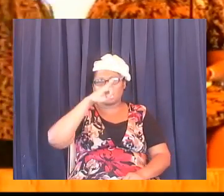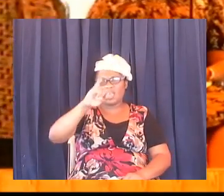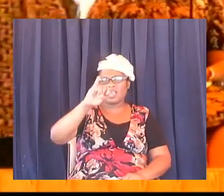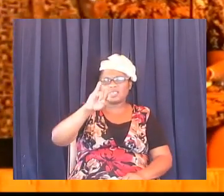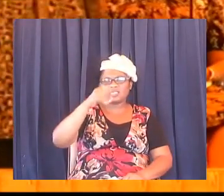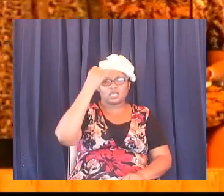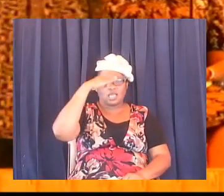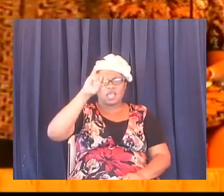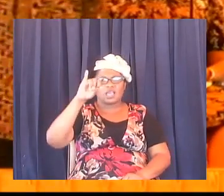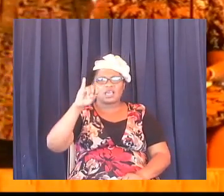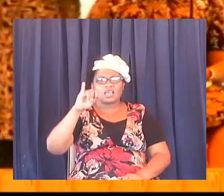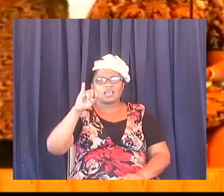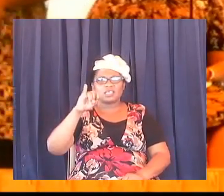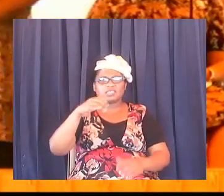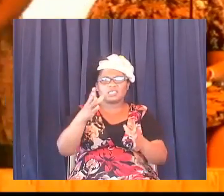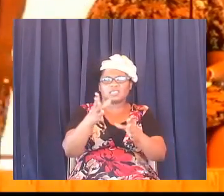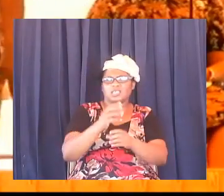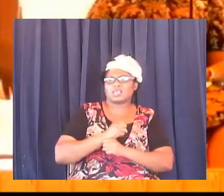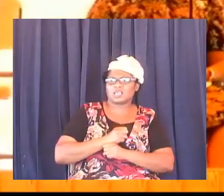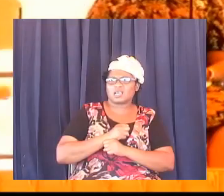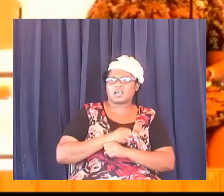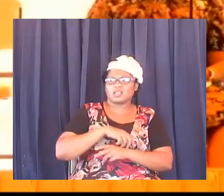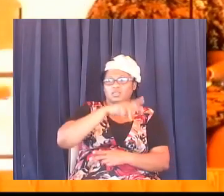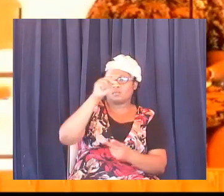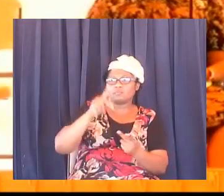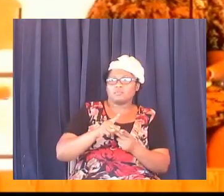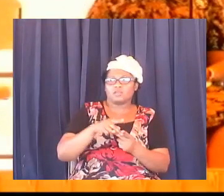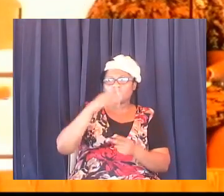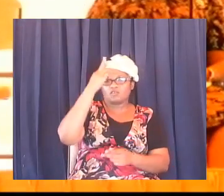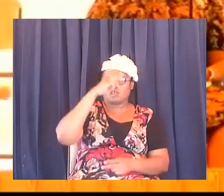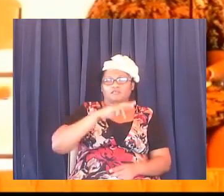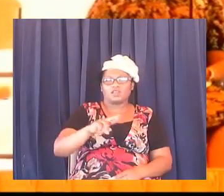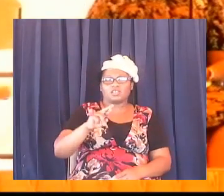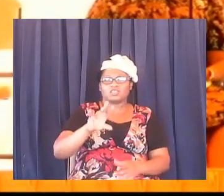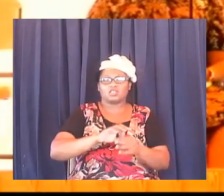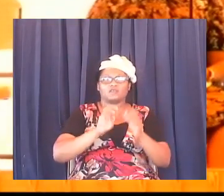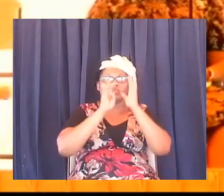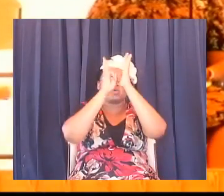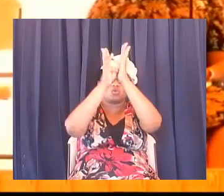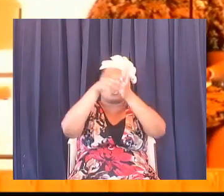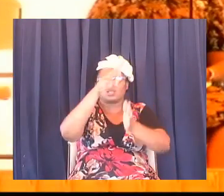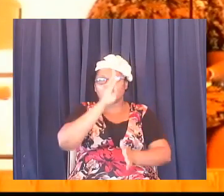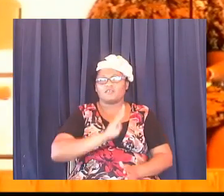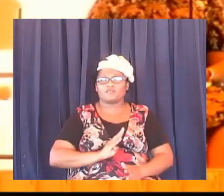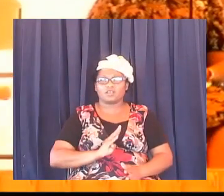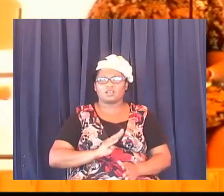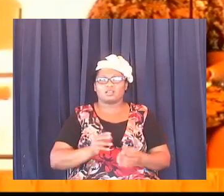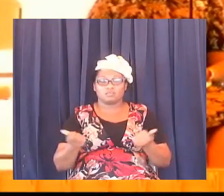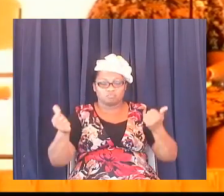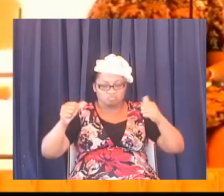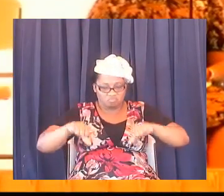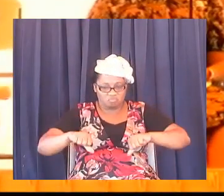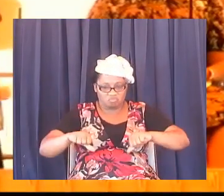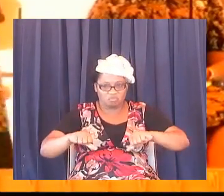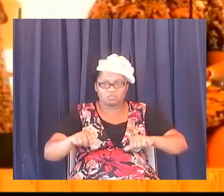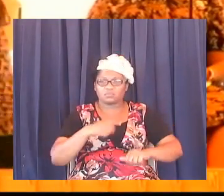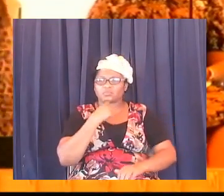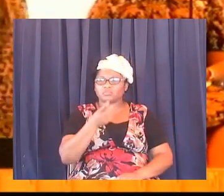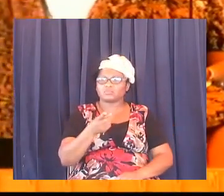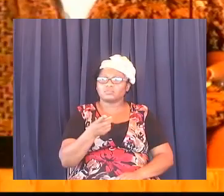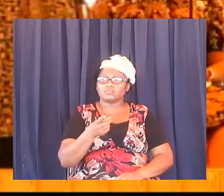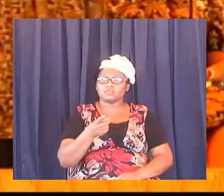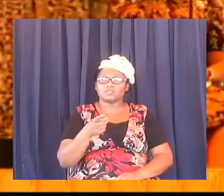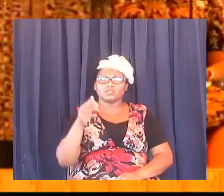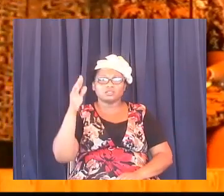the perfect revelation of the will of God. That's why he was able to pin it and said, you know, in